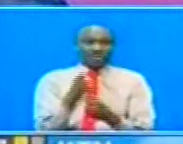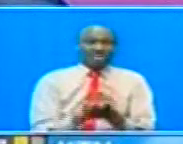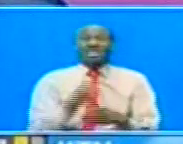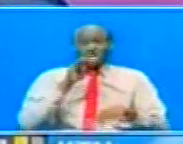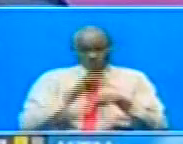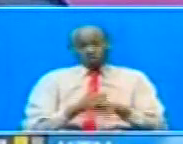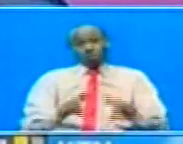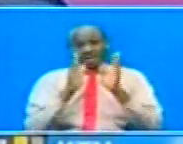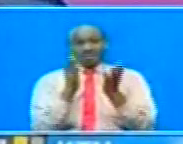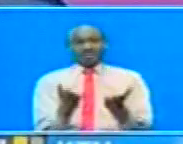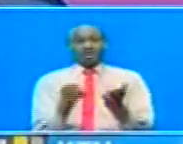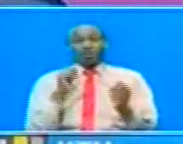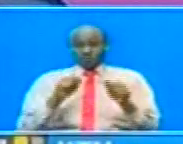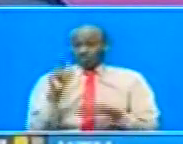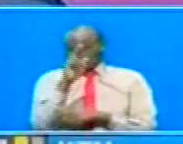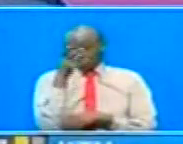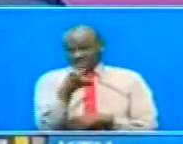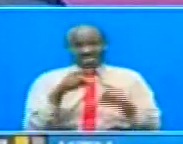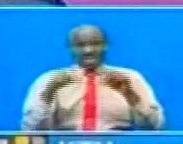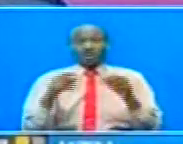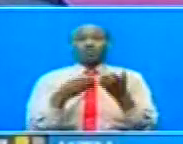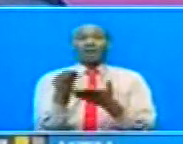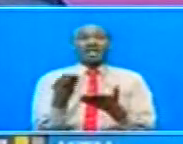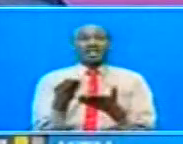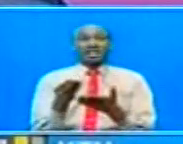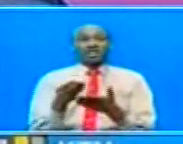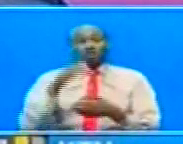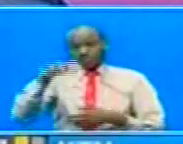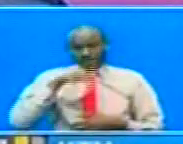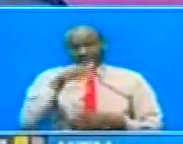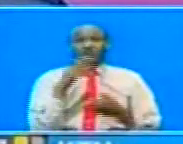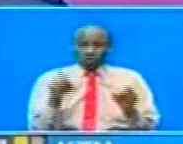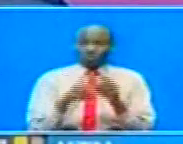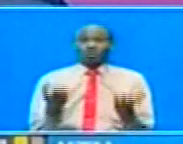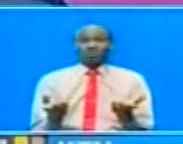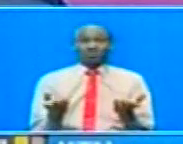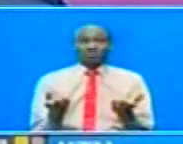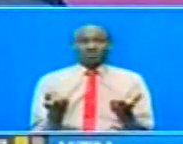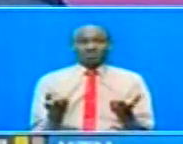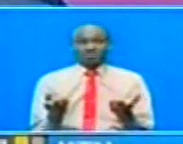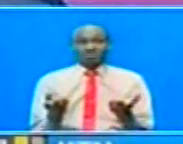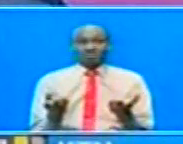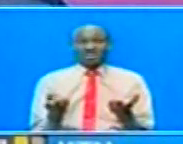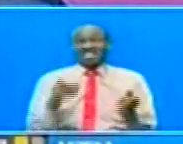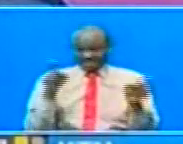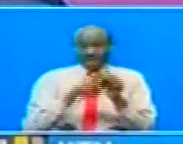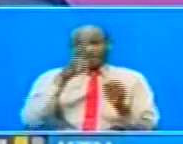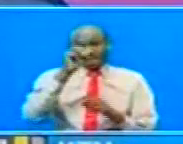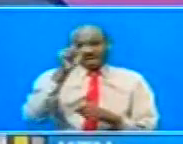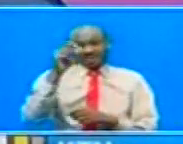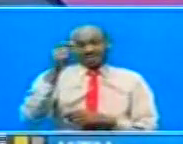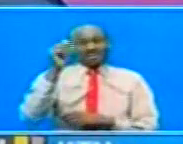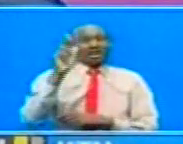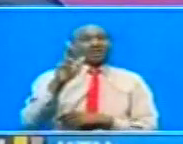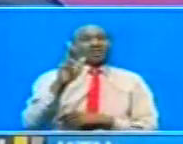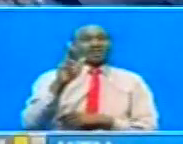good system. You can use this card to buy even in supermarkets and so on. It's like a MasterCard. All